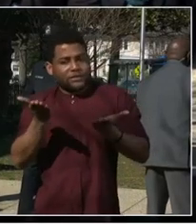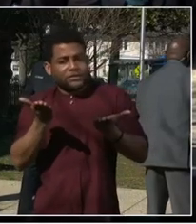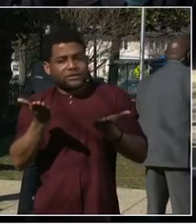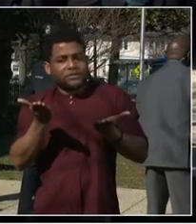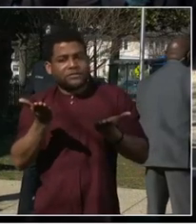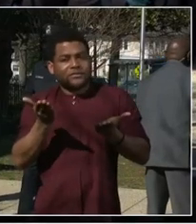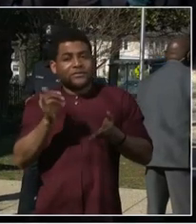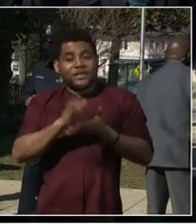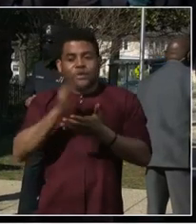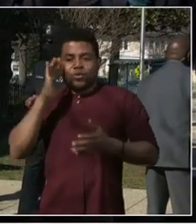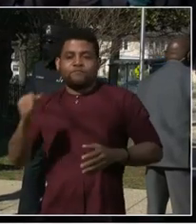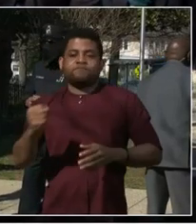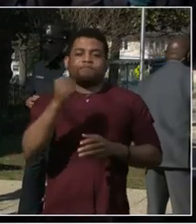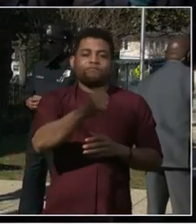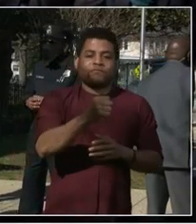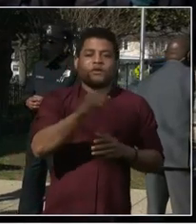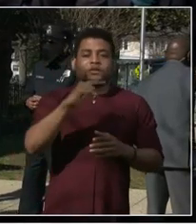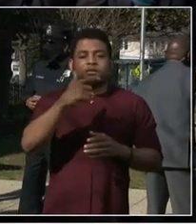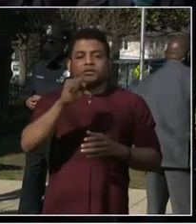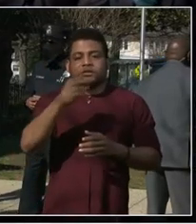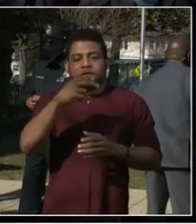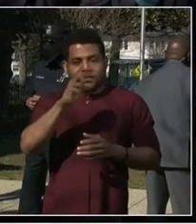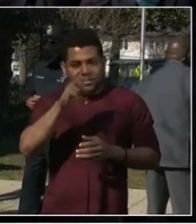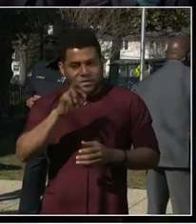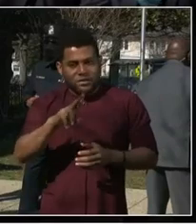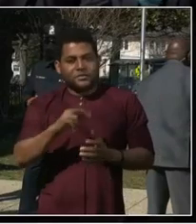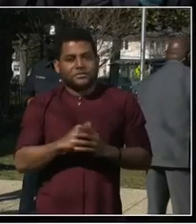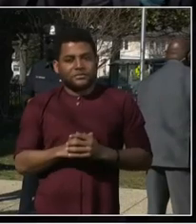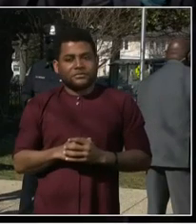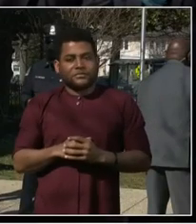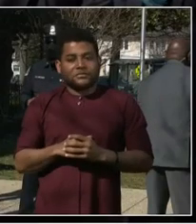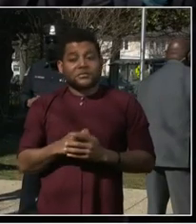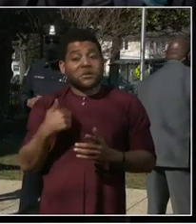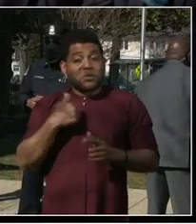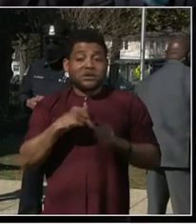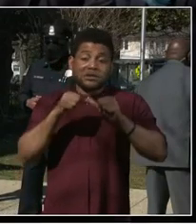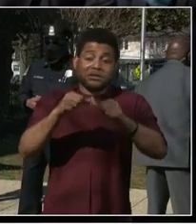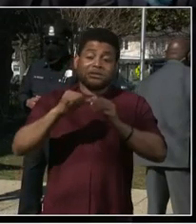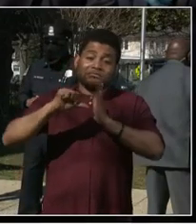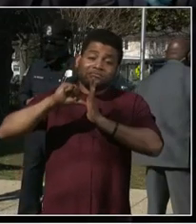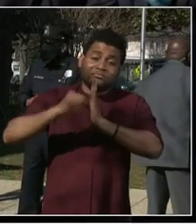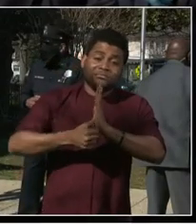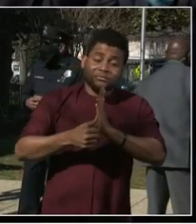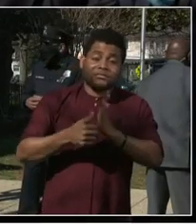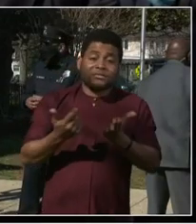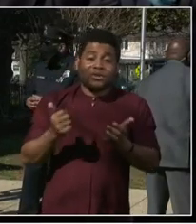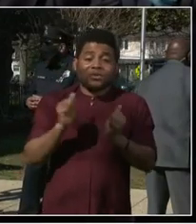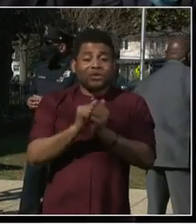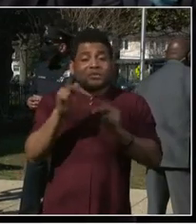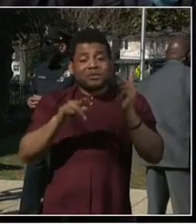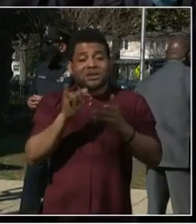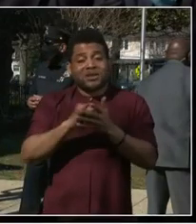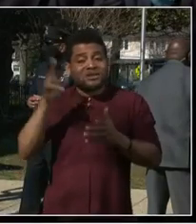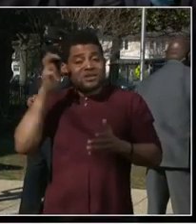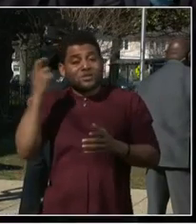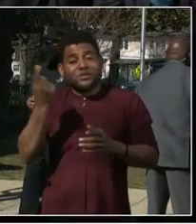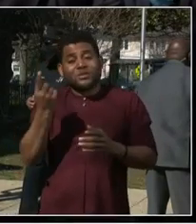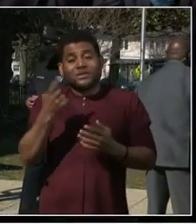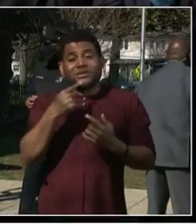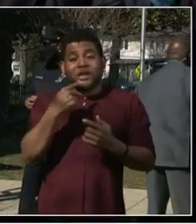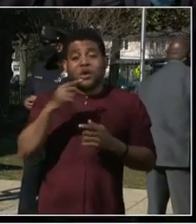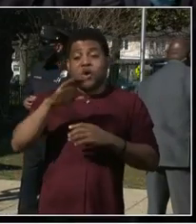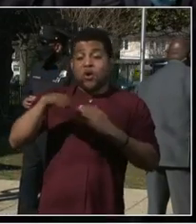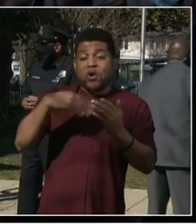them into shelter. So that is what I will continue to emphasize to people. I heard somebody say all of